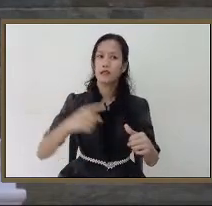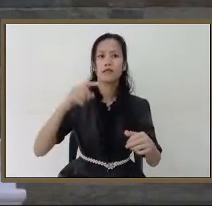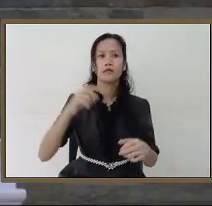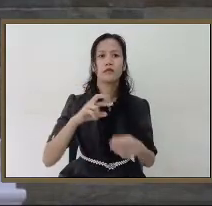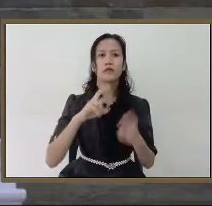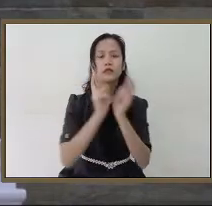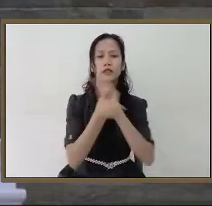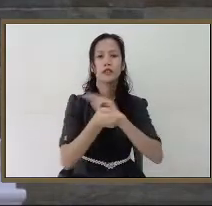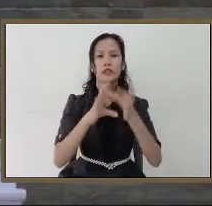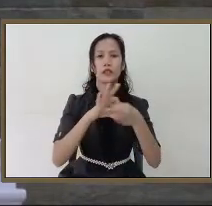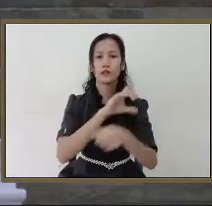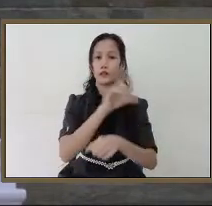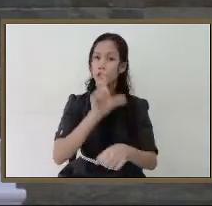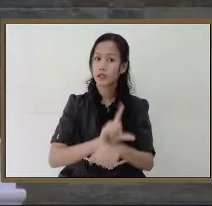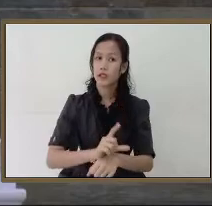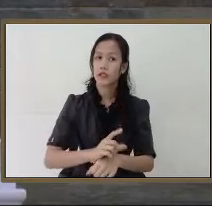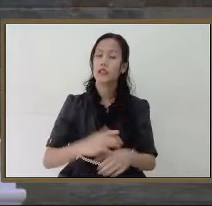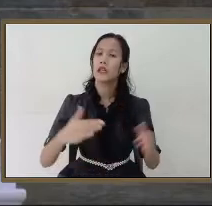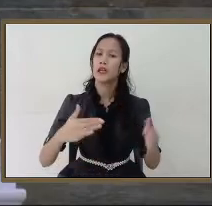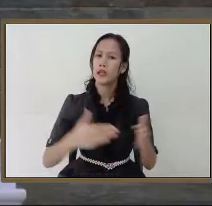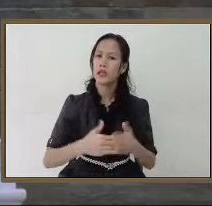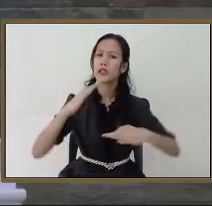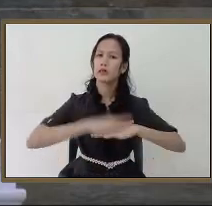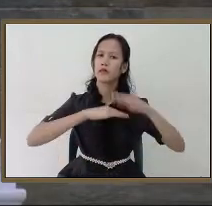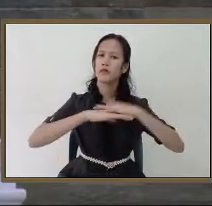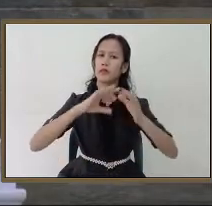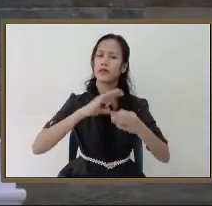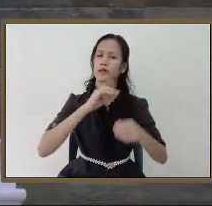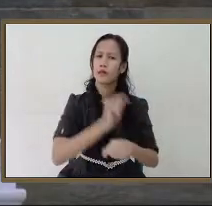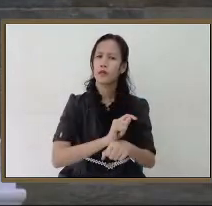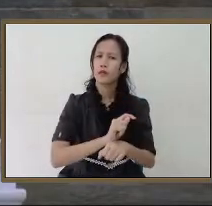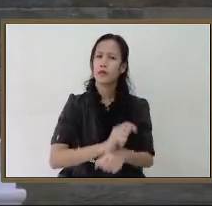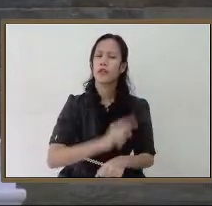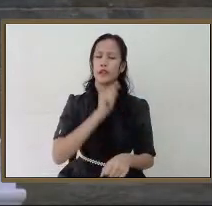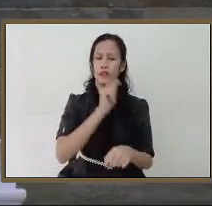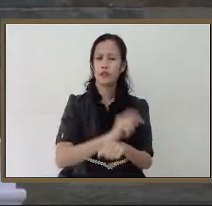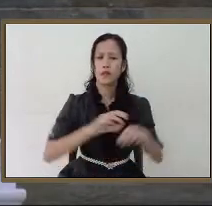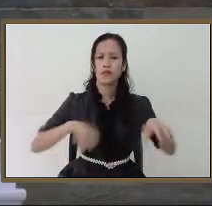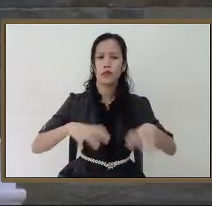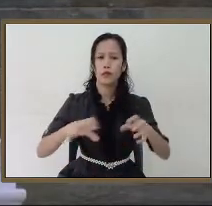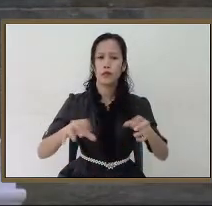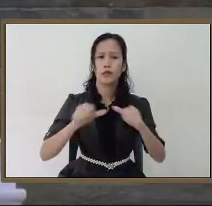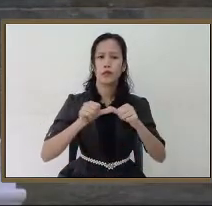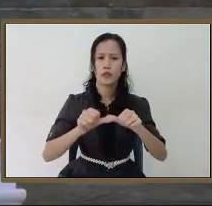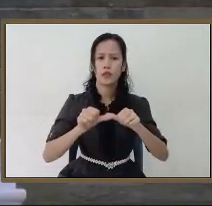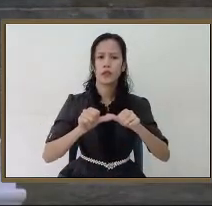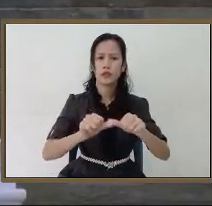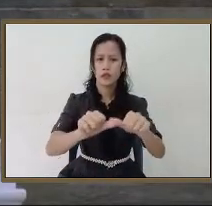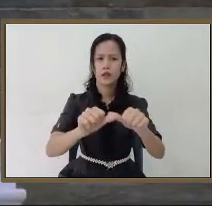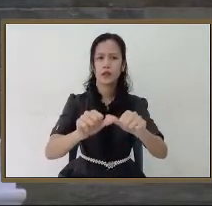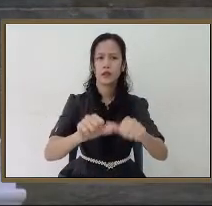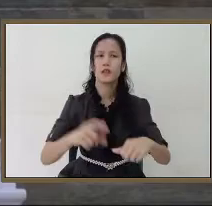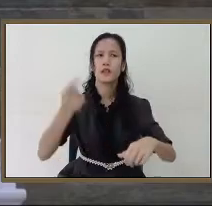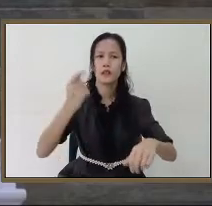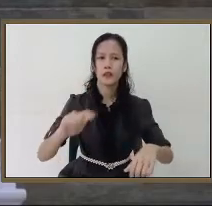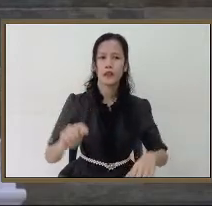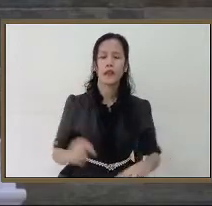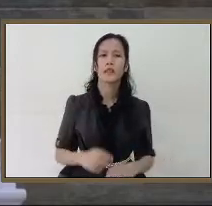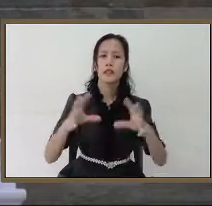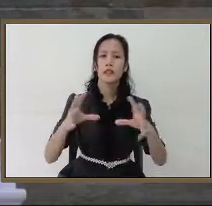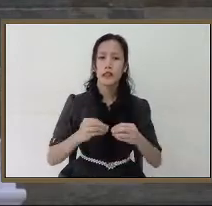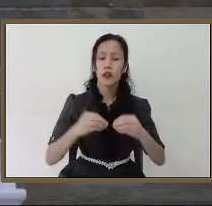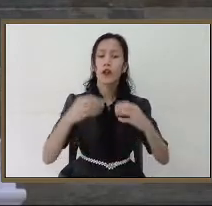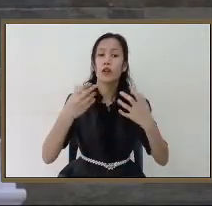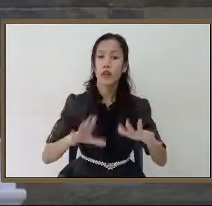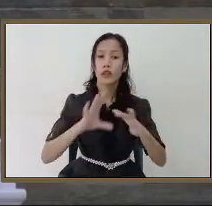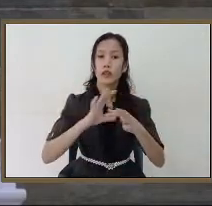of the temple, temple work resumed, and then the completion of the temple work, and then